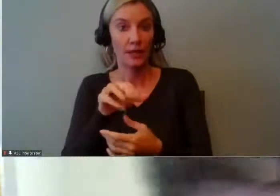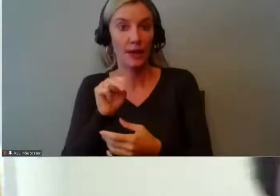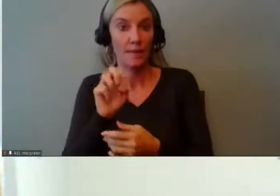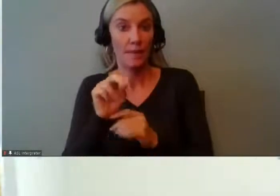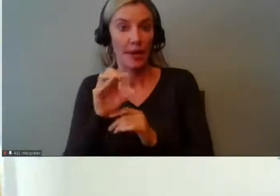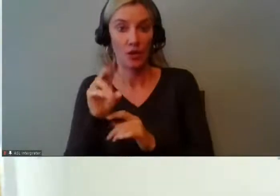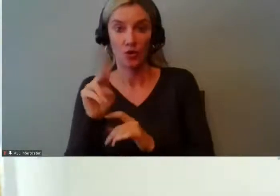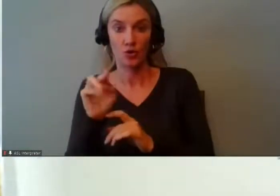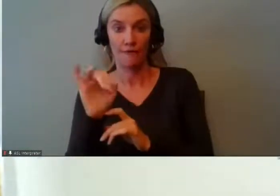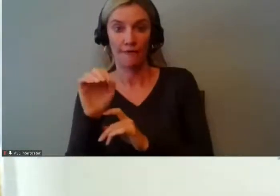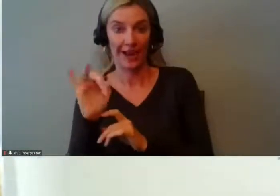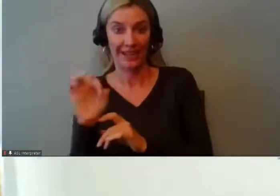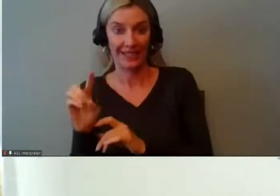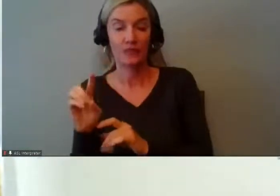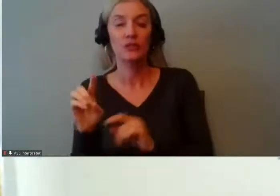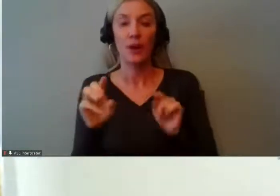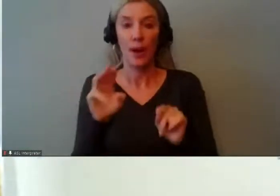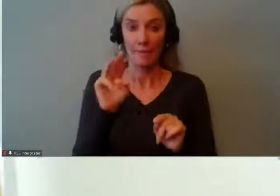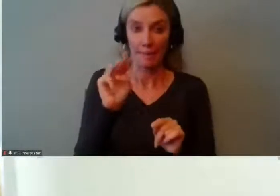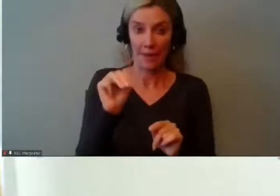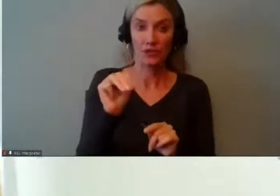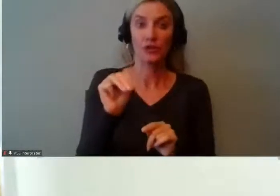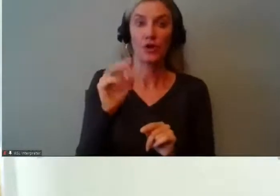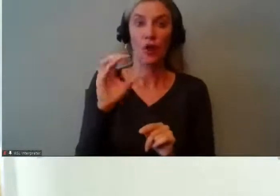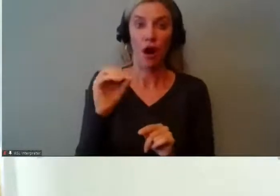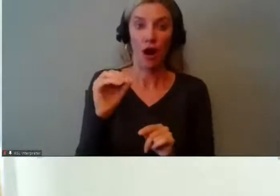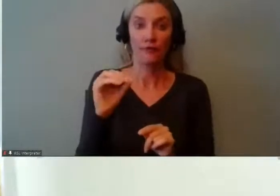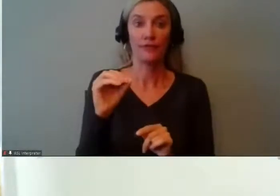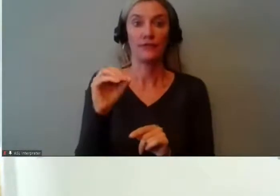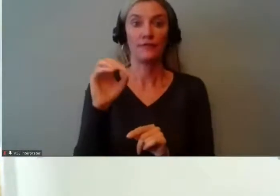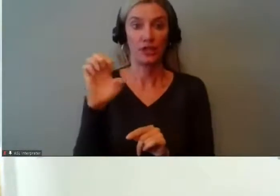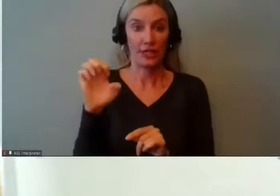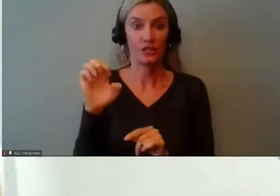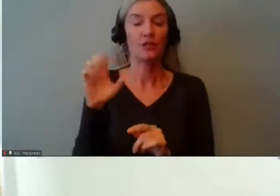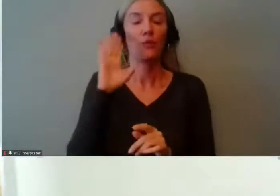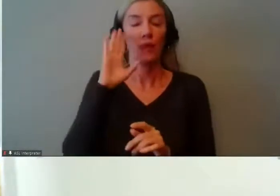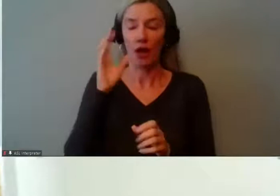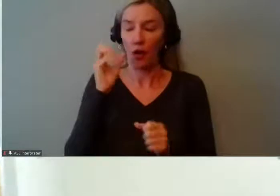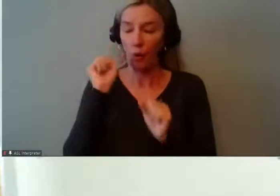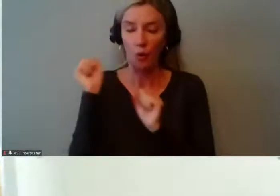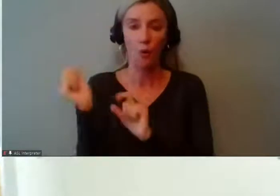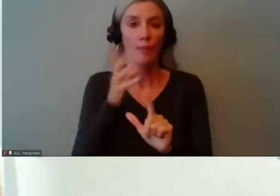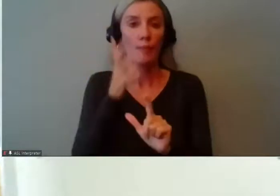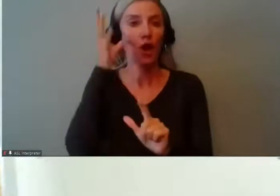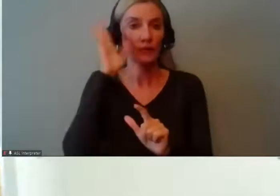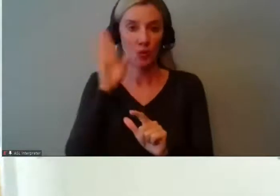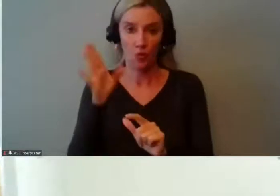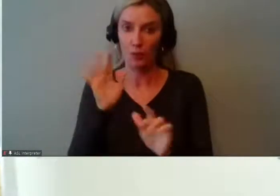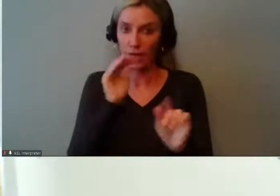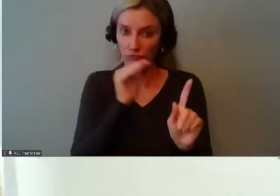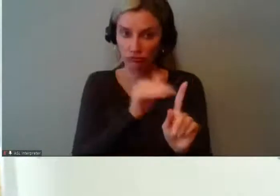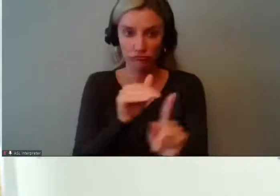Mendocino Office of Education, so they will get they will be notified, and they will be welcome to come.